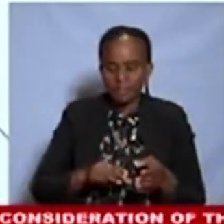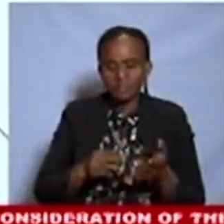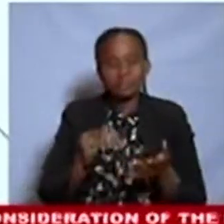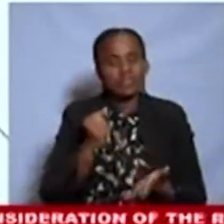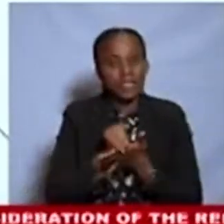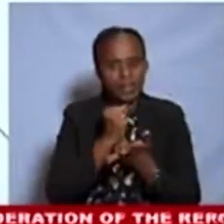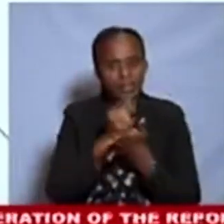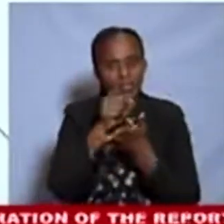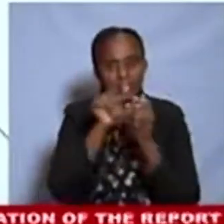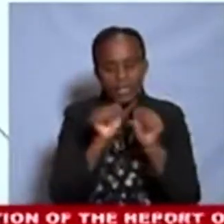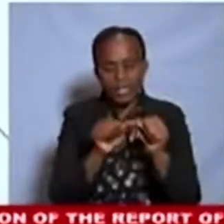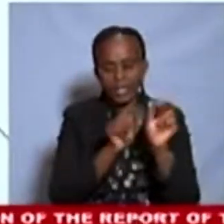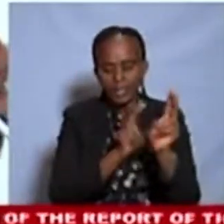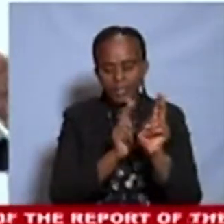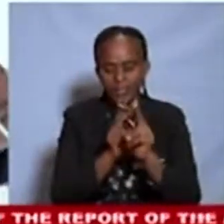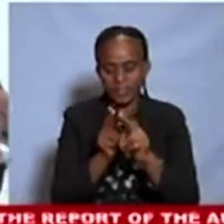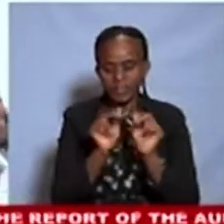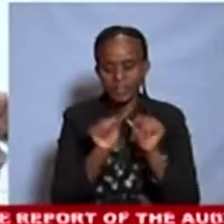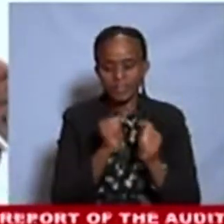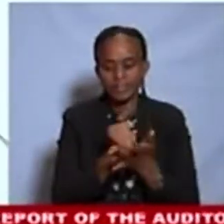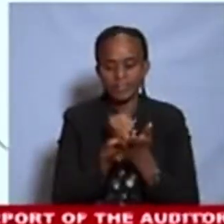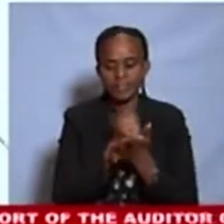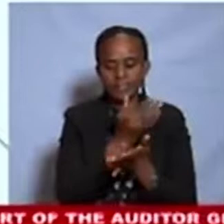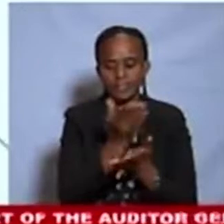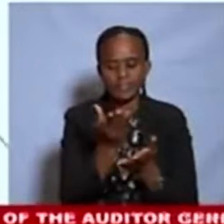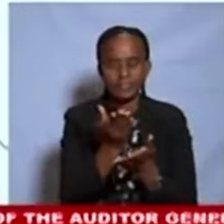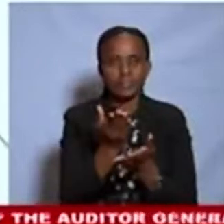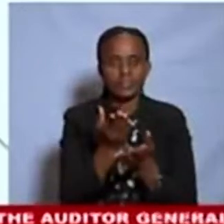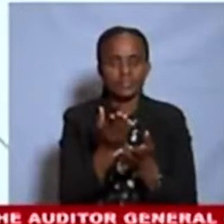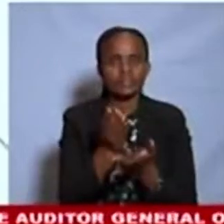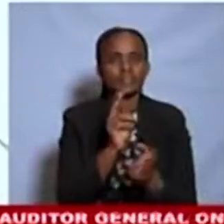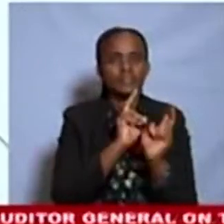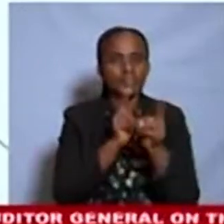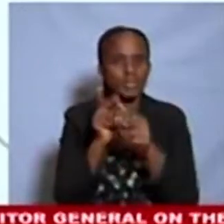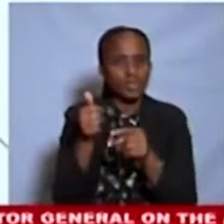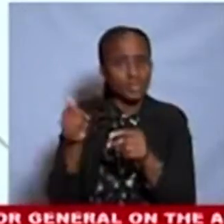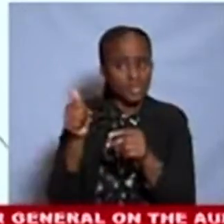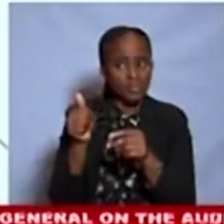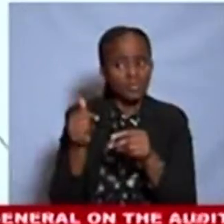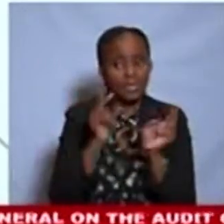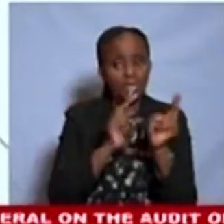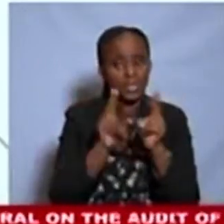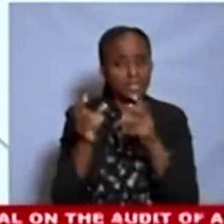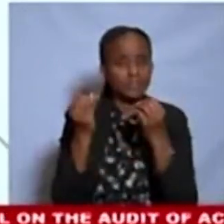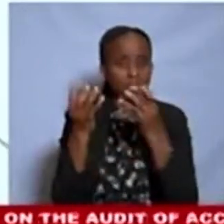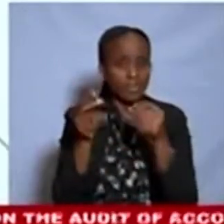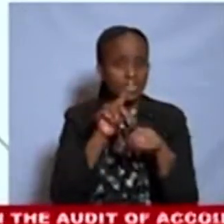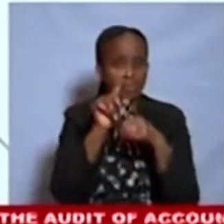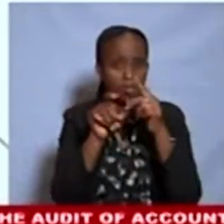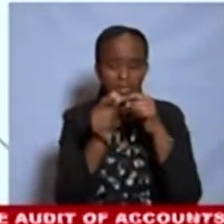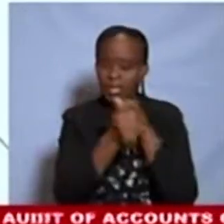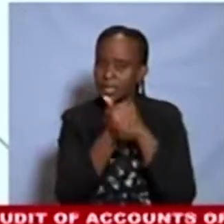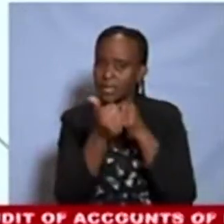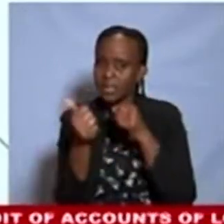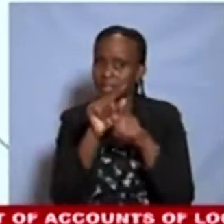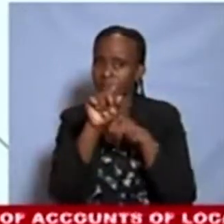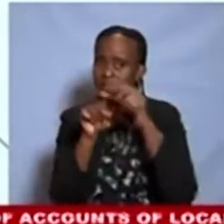help you answer. Okay. But you should answer most of the questions yourself. Another question?